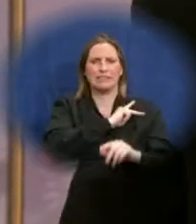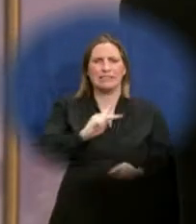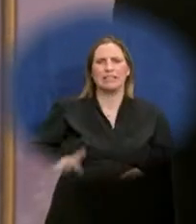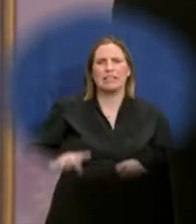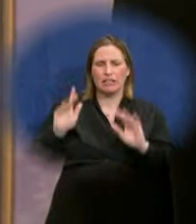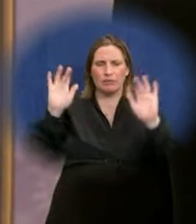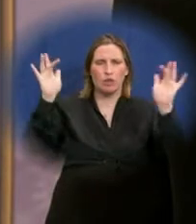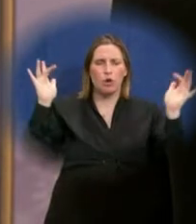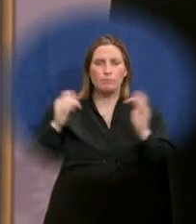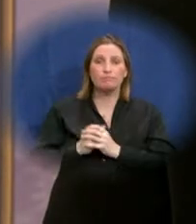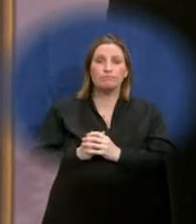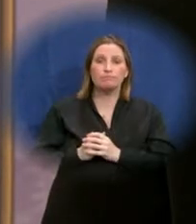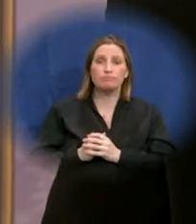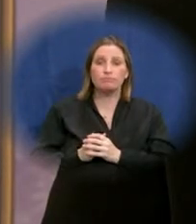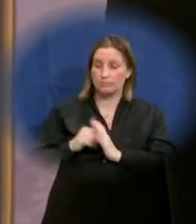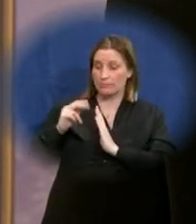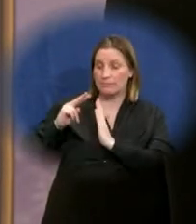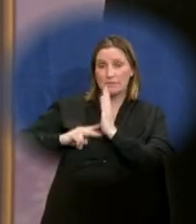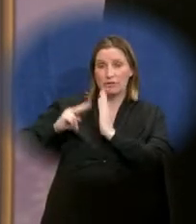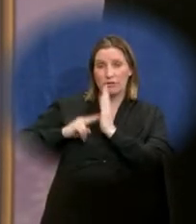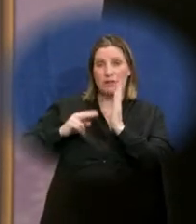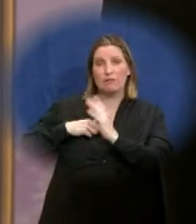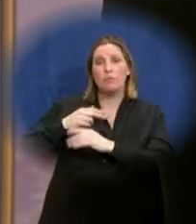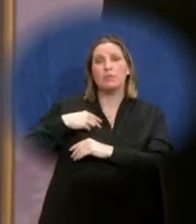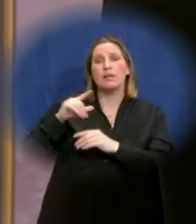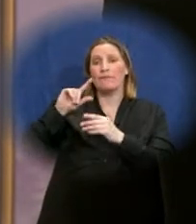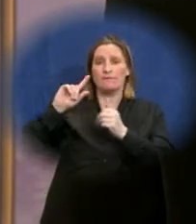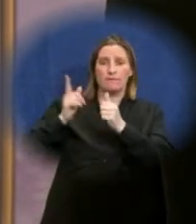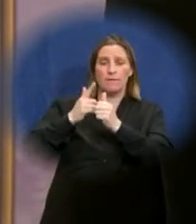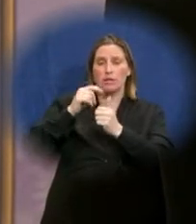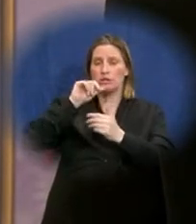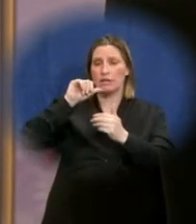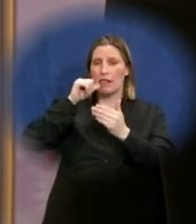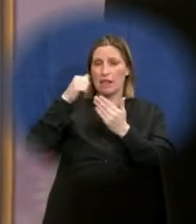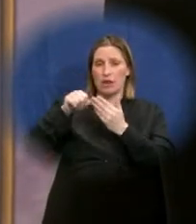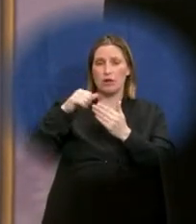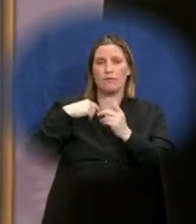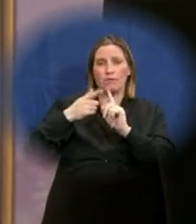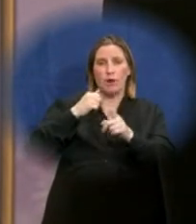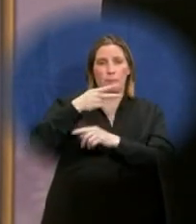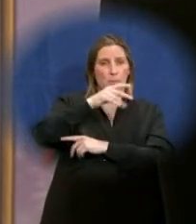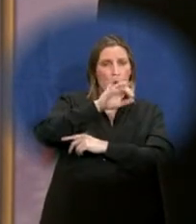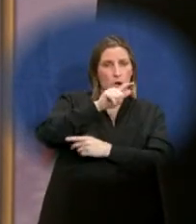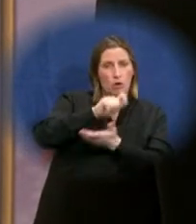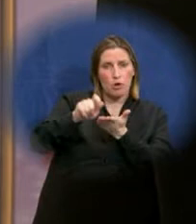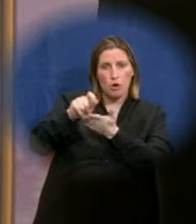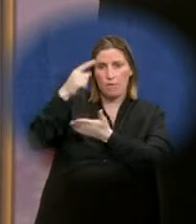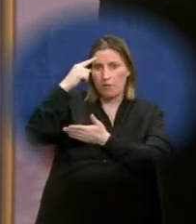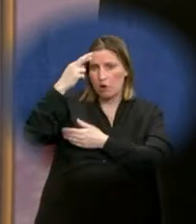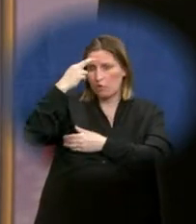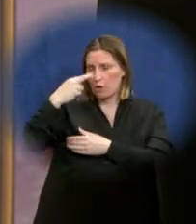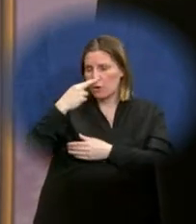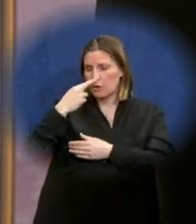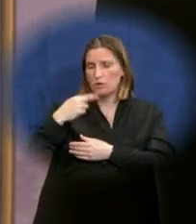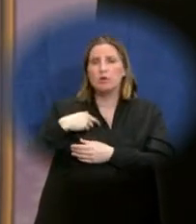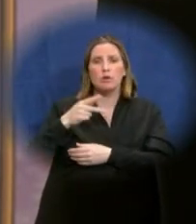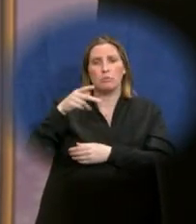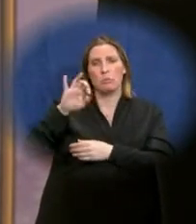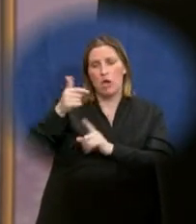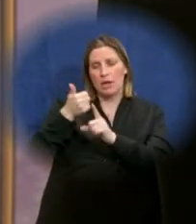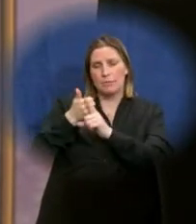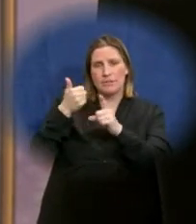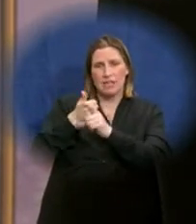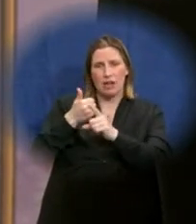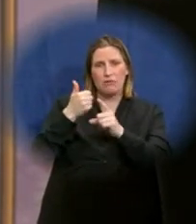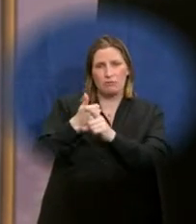A reading from the beginning of the letter of St. Paul to the Romans. Paul, a slave of Christ Jesus, called to be an apostle and set